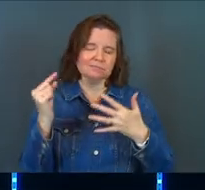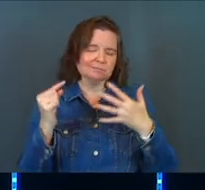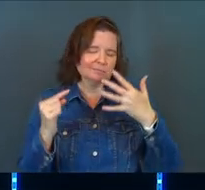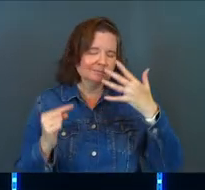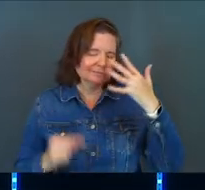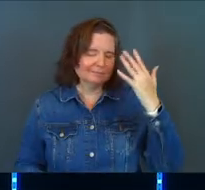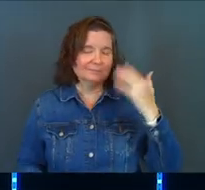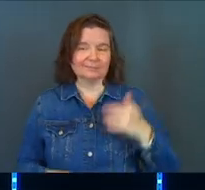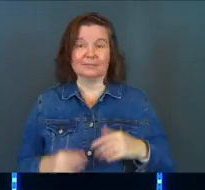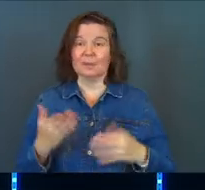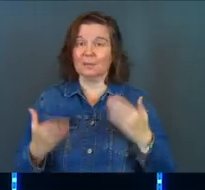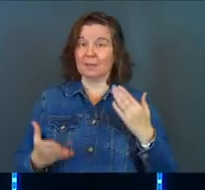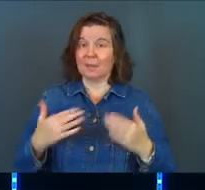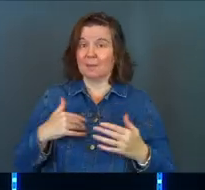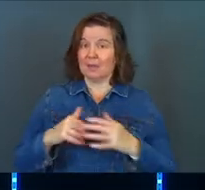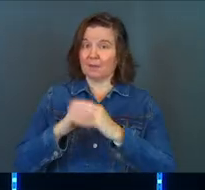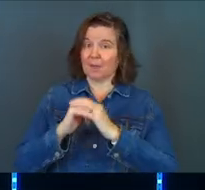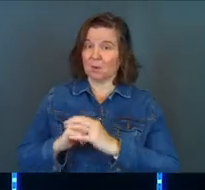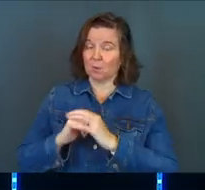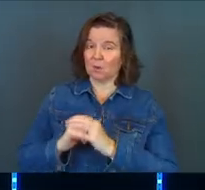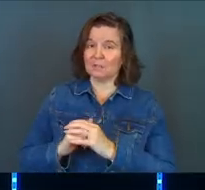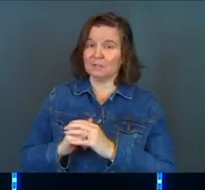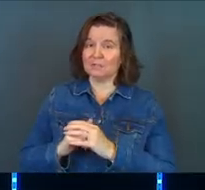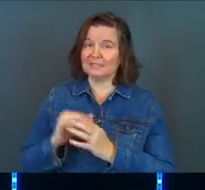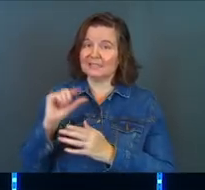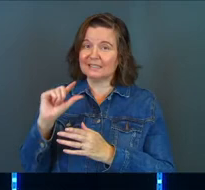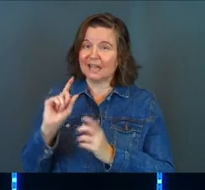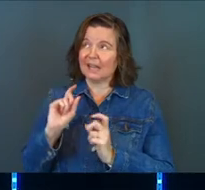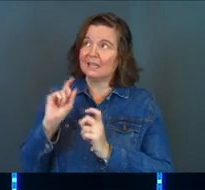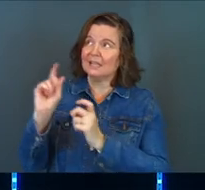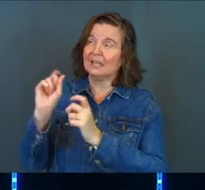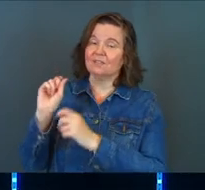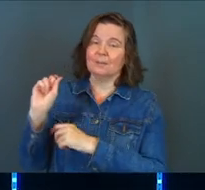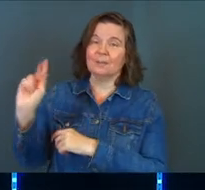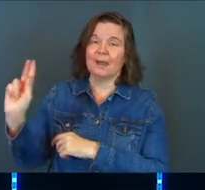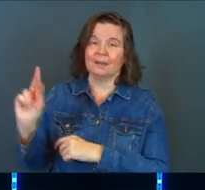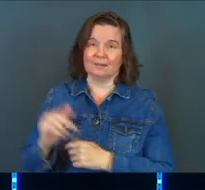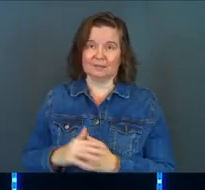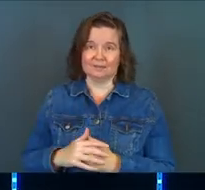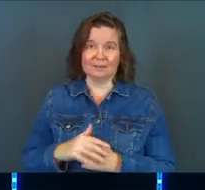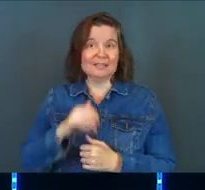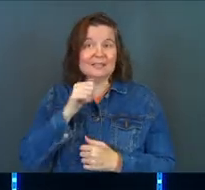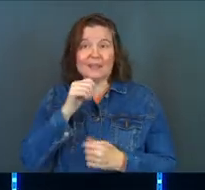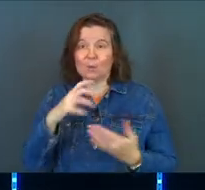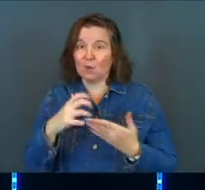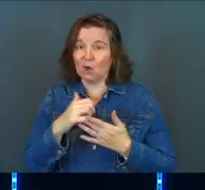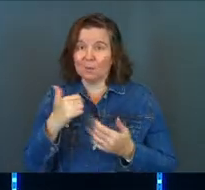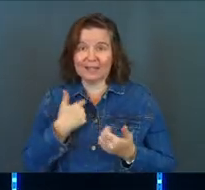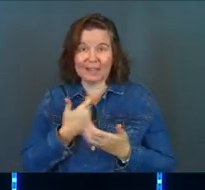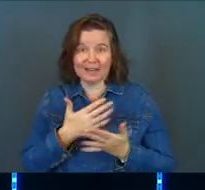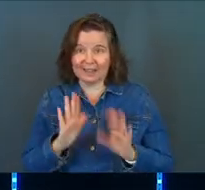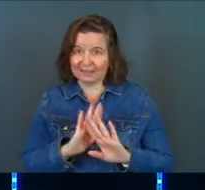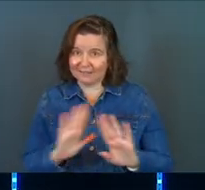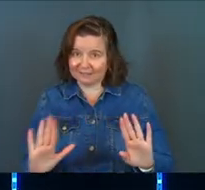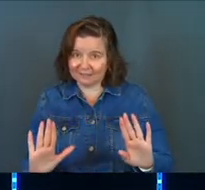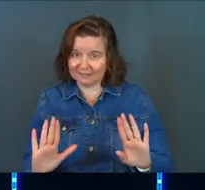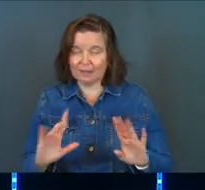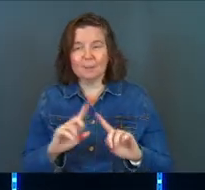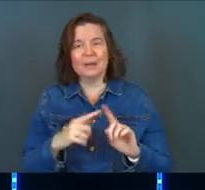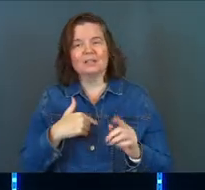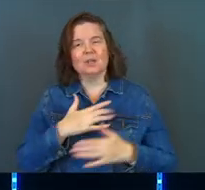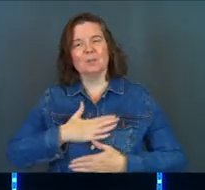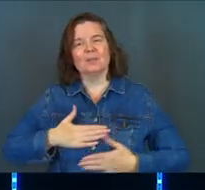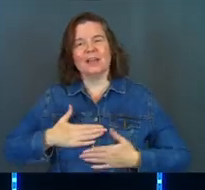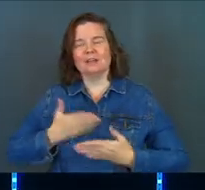on. But maybe my worship is a tiny gift back. Not that it's going to earn me anything, just